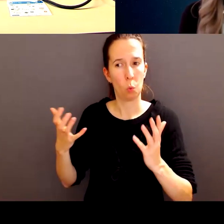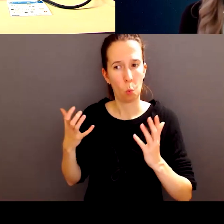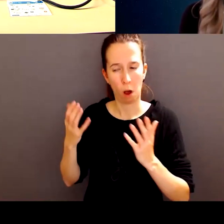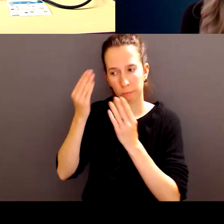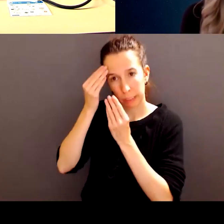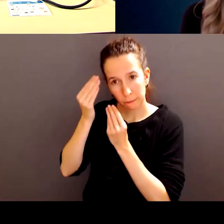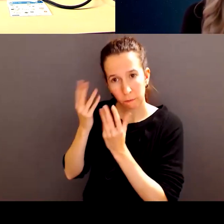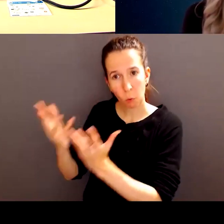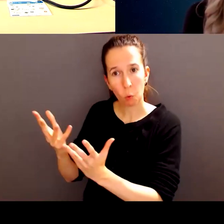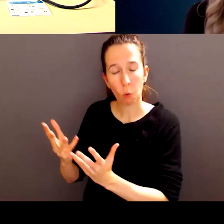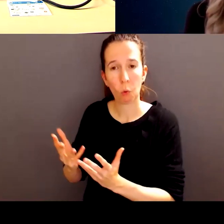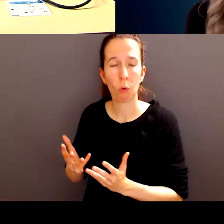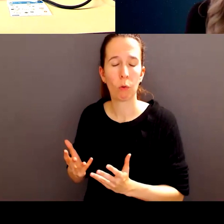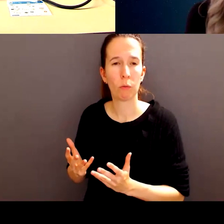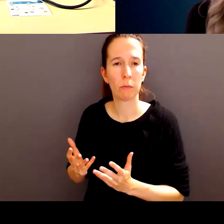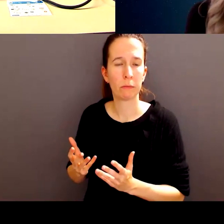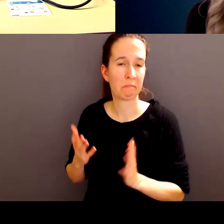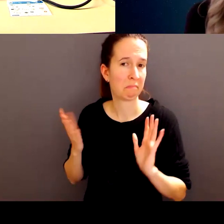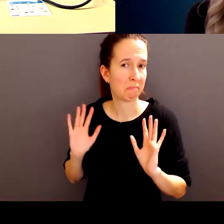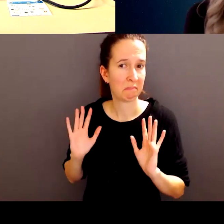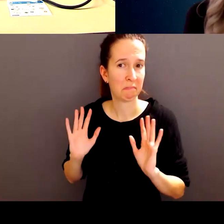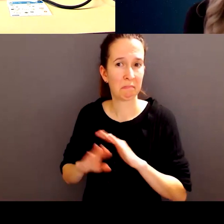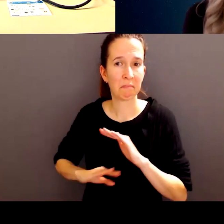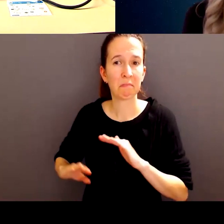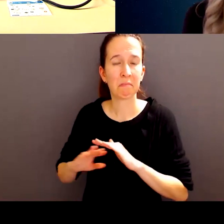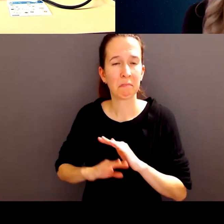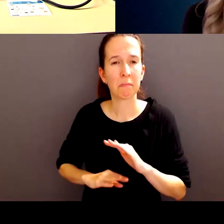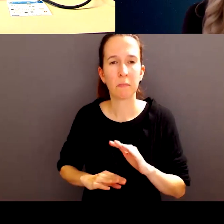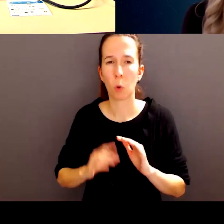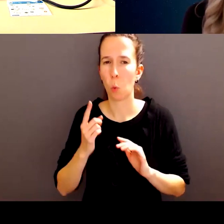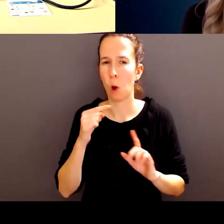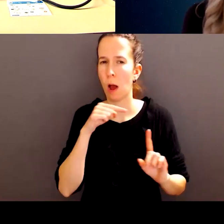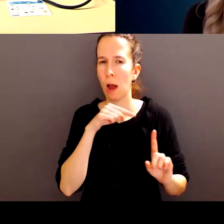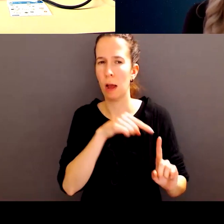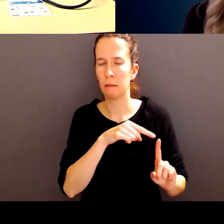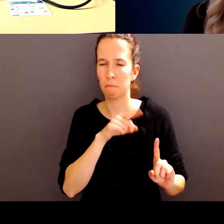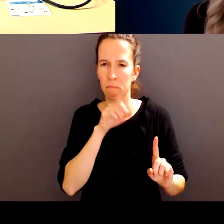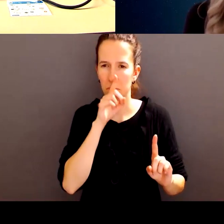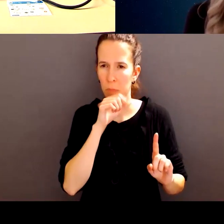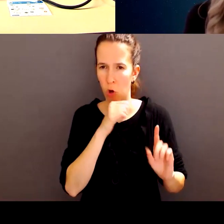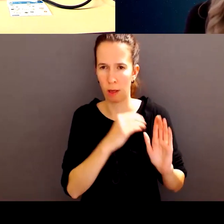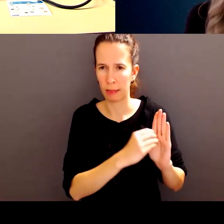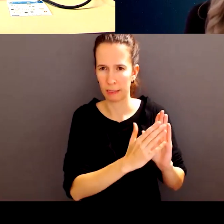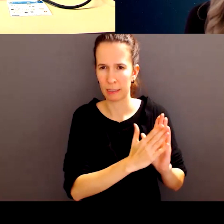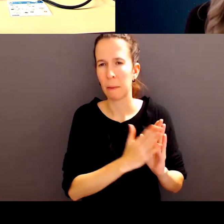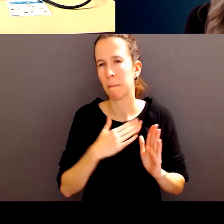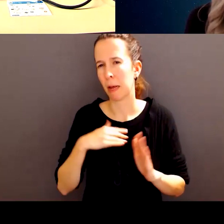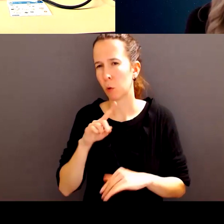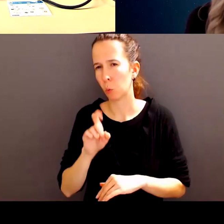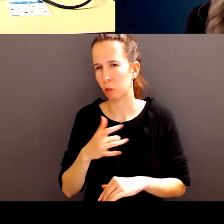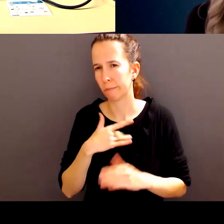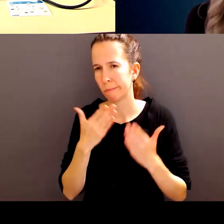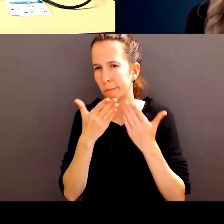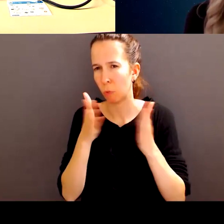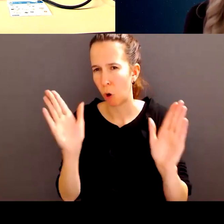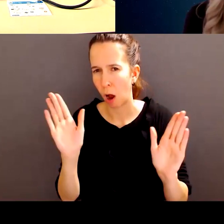And one of the things that isn't specifically listed, because our questions are a bit more broad, but we'll be